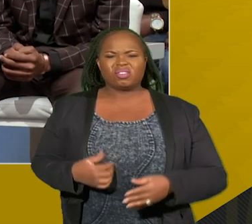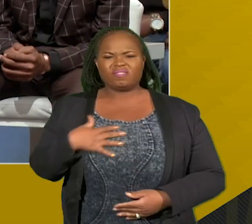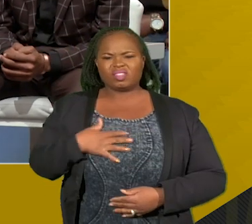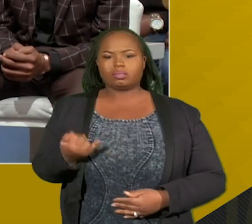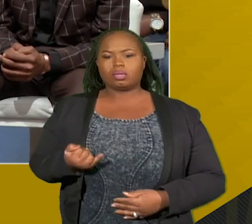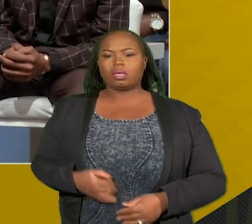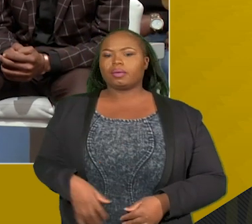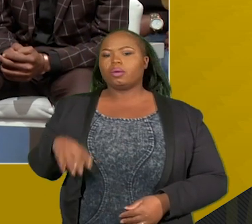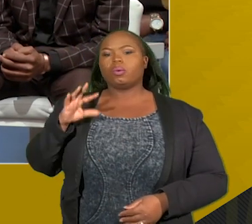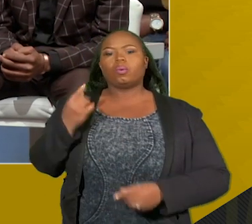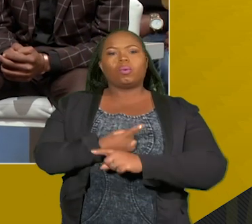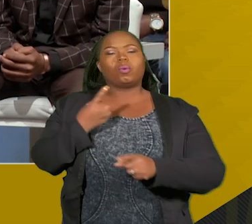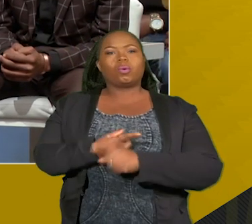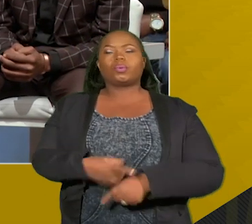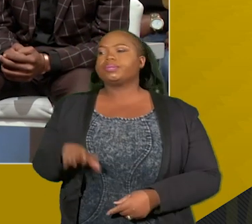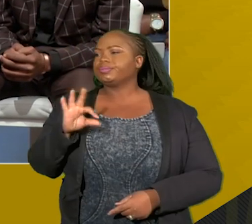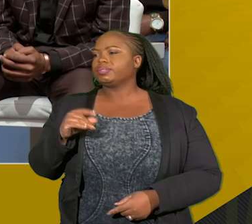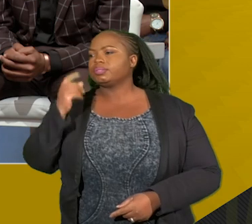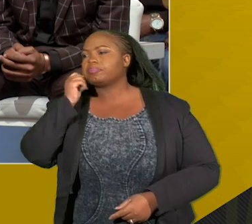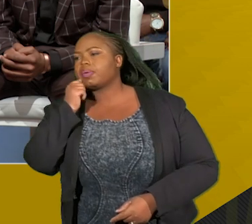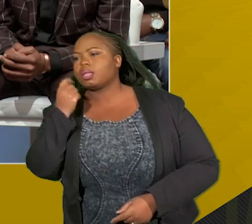if we have to sit every single one of each man,